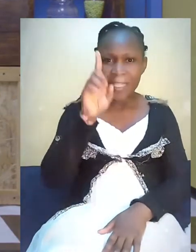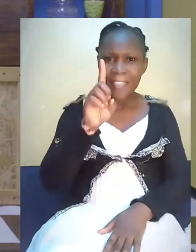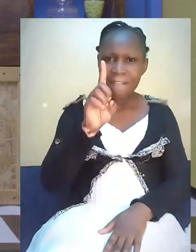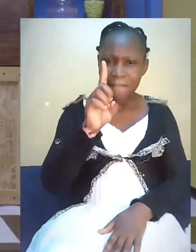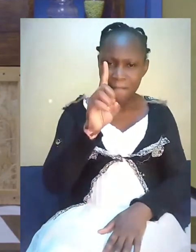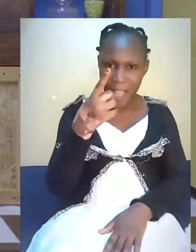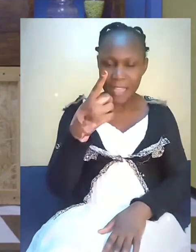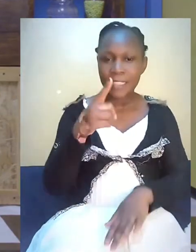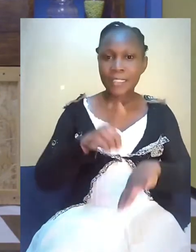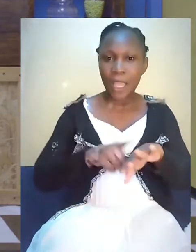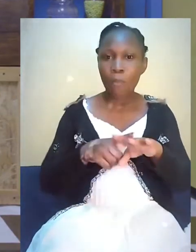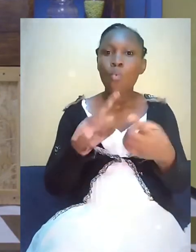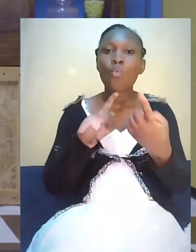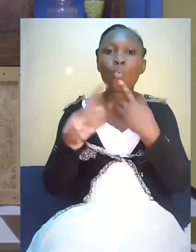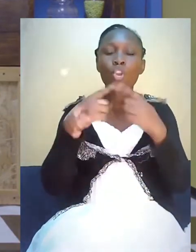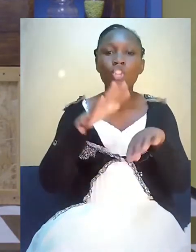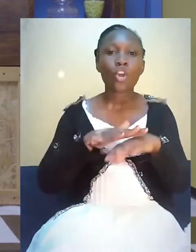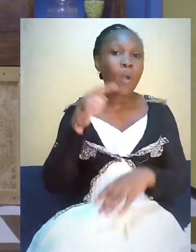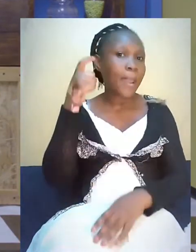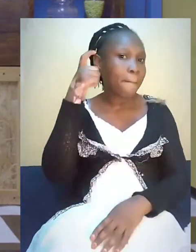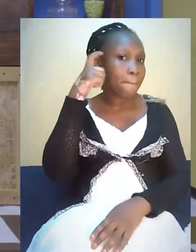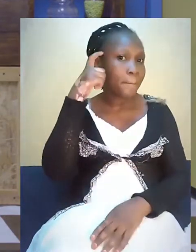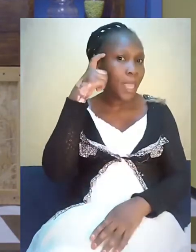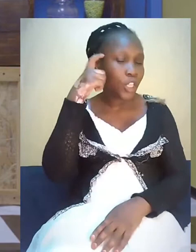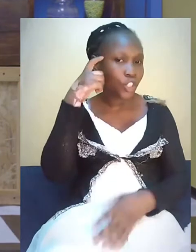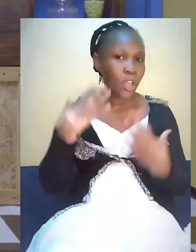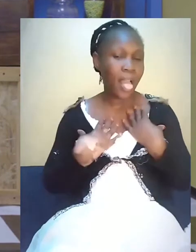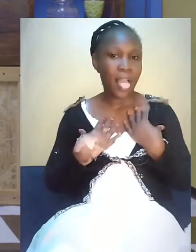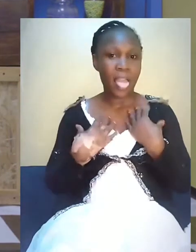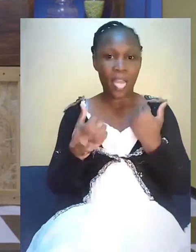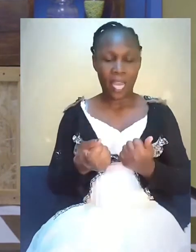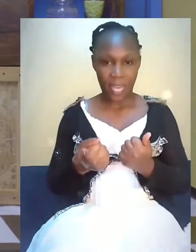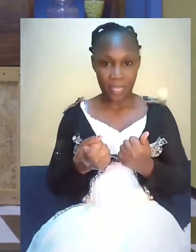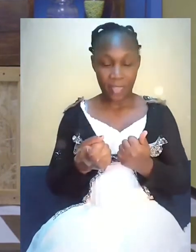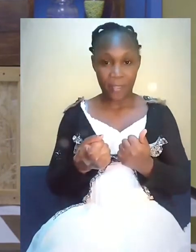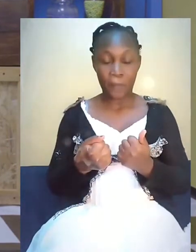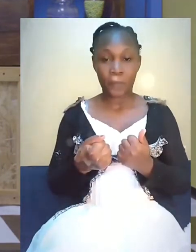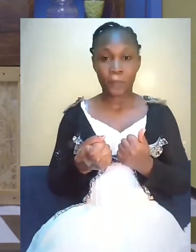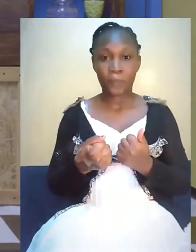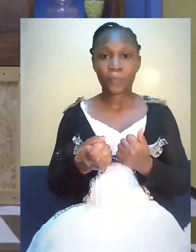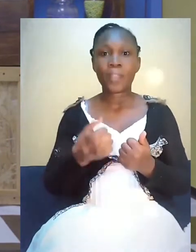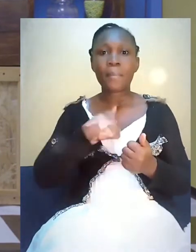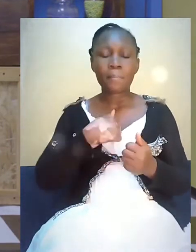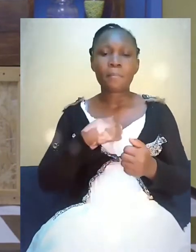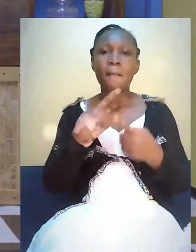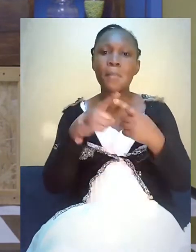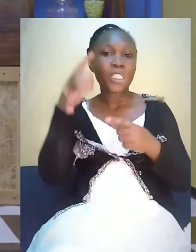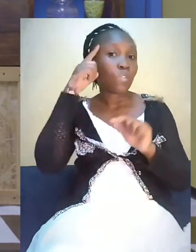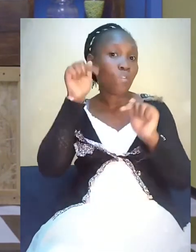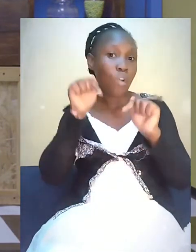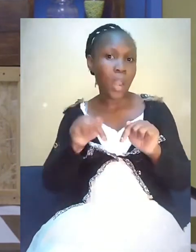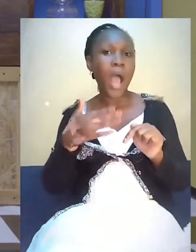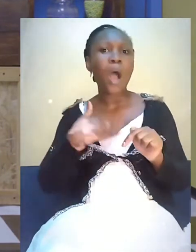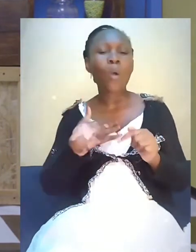about mental health. But that starts in episode 2. But in the first episode, this particular episode, I simply want to talk about why the show,